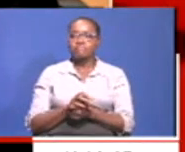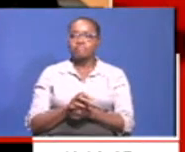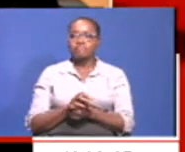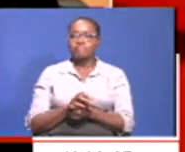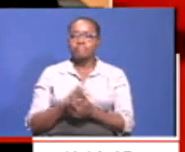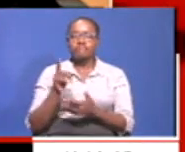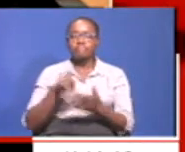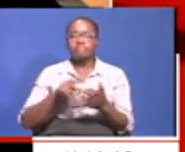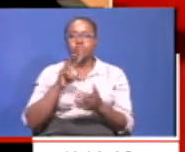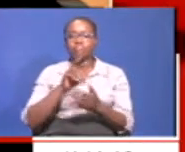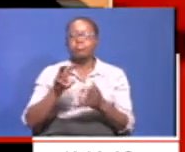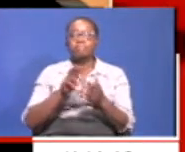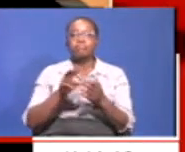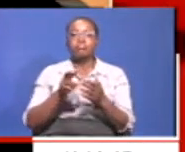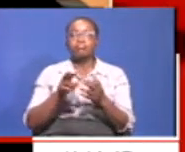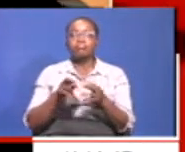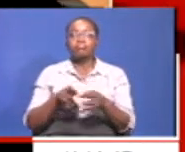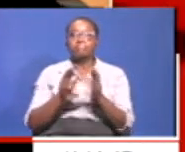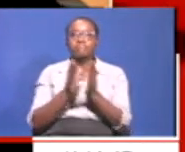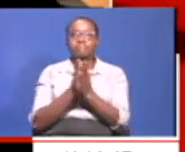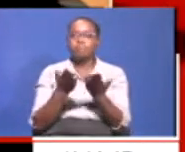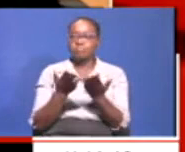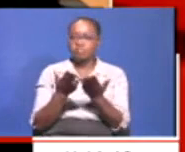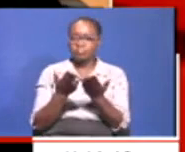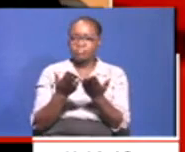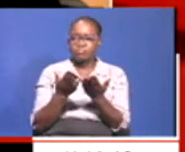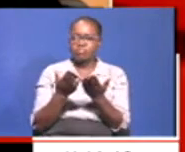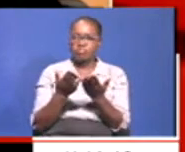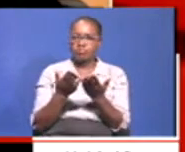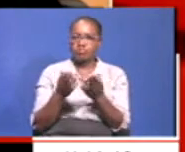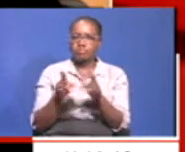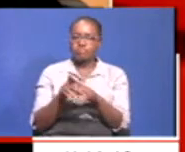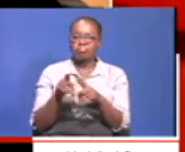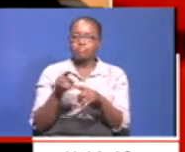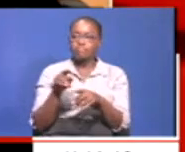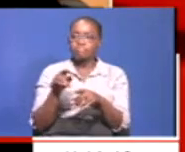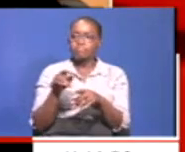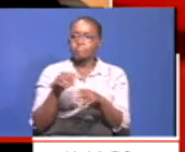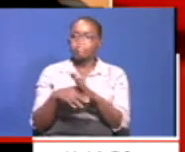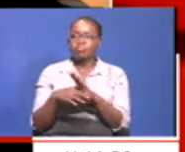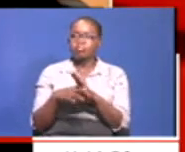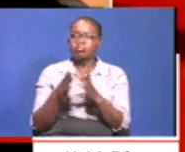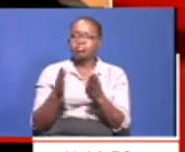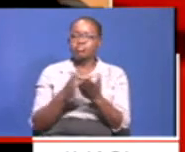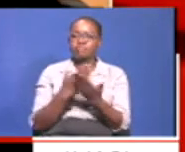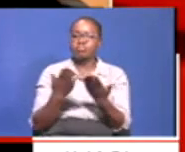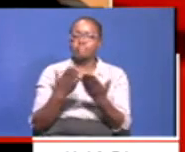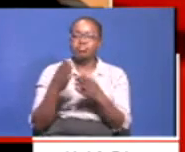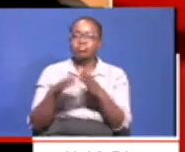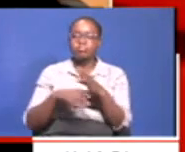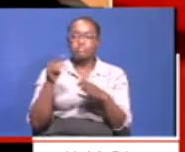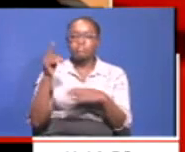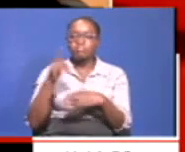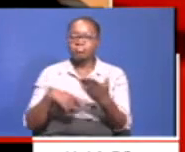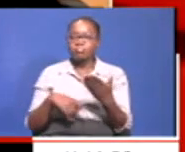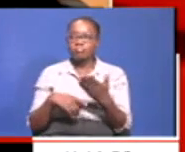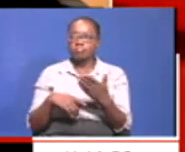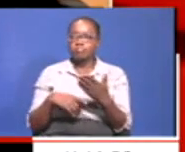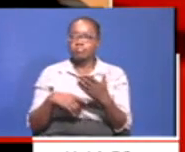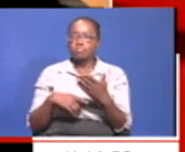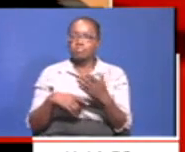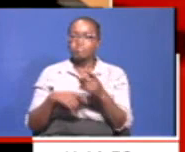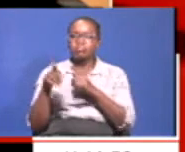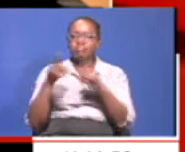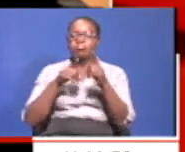in the road book, from the road books that you've done as you get into recce. What are some of the things you found out about the Safari Rally